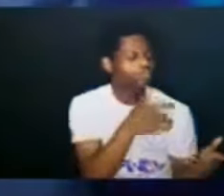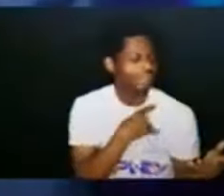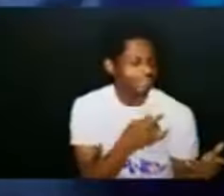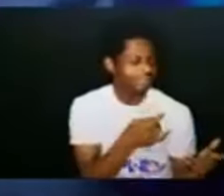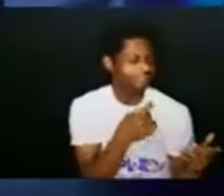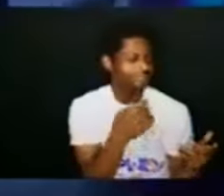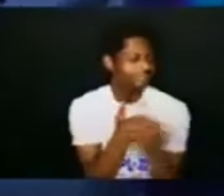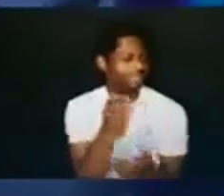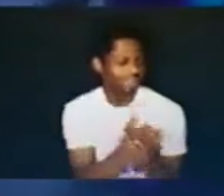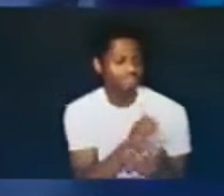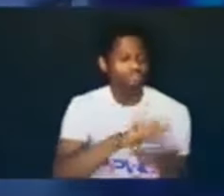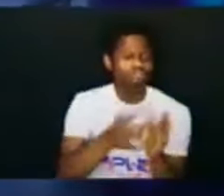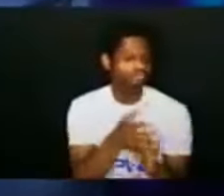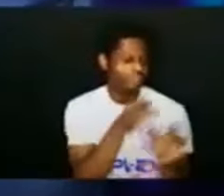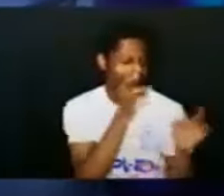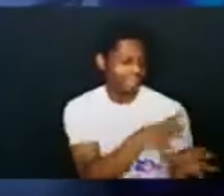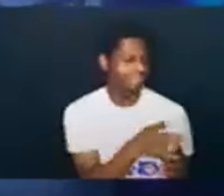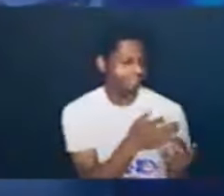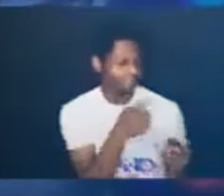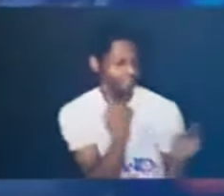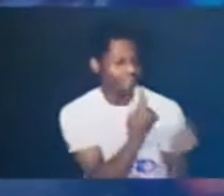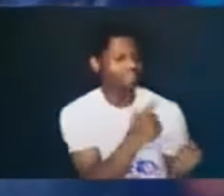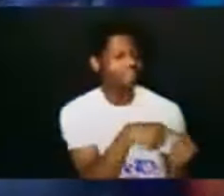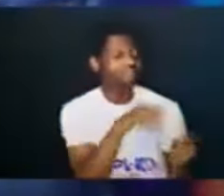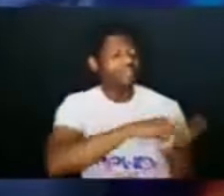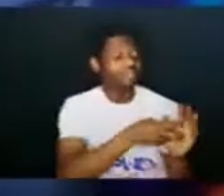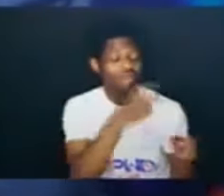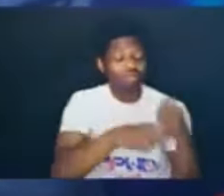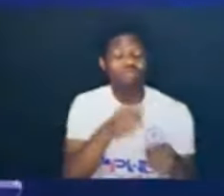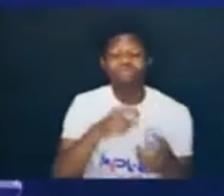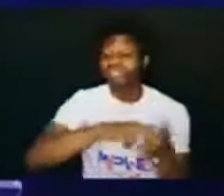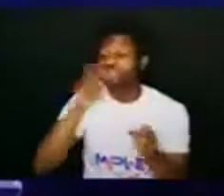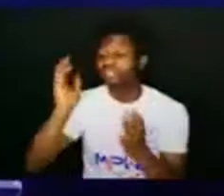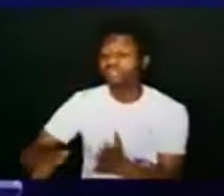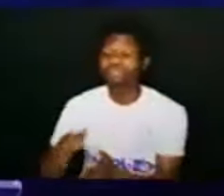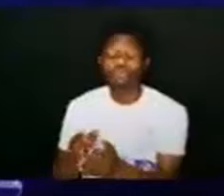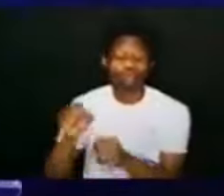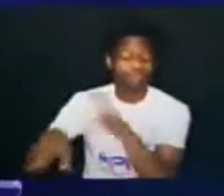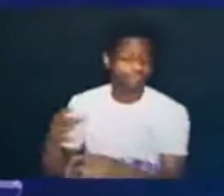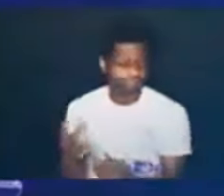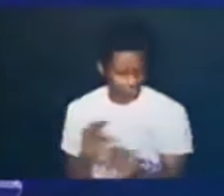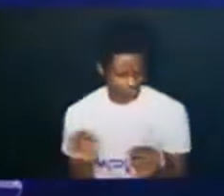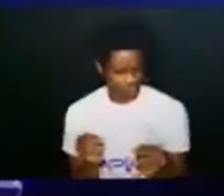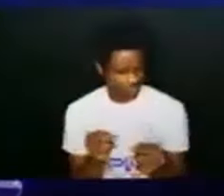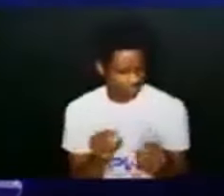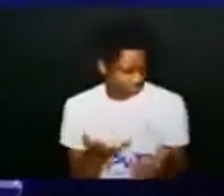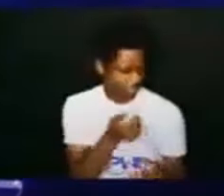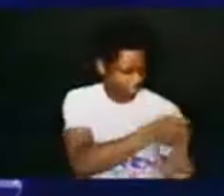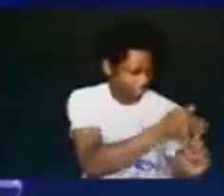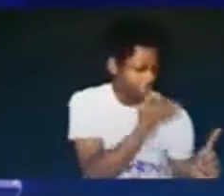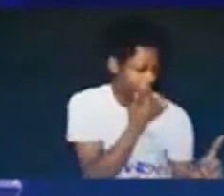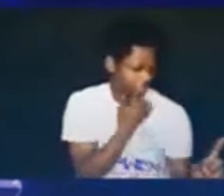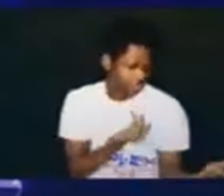Therefore, if you are offering your gift at the altar and then remember that your brother or sister has something